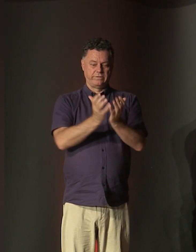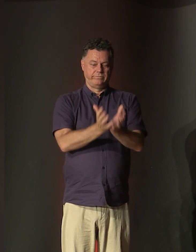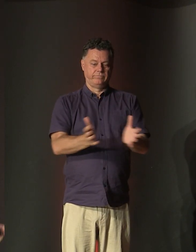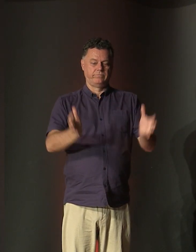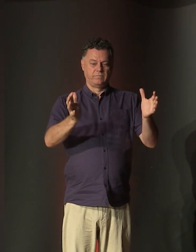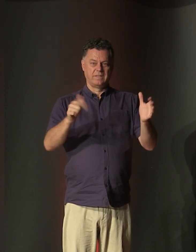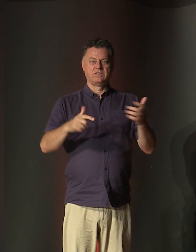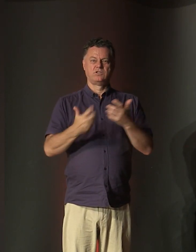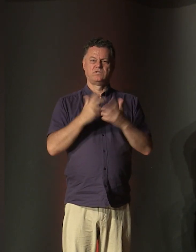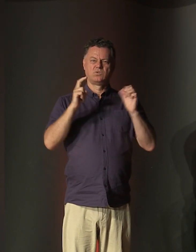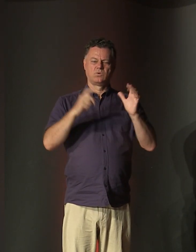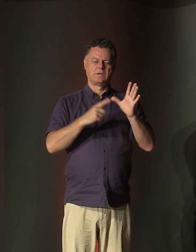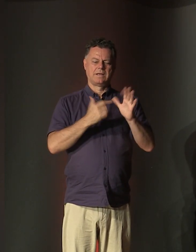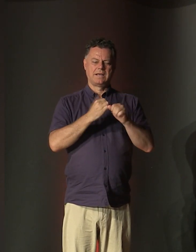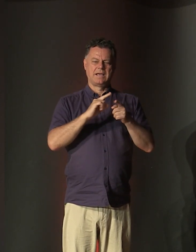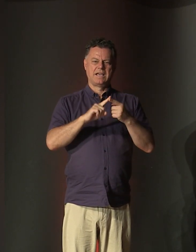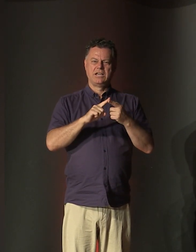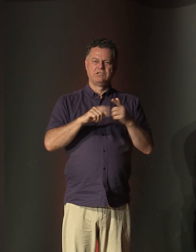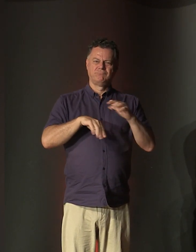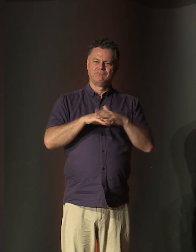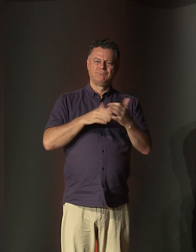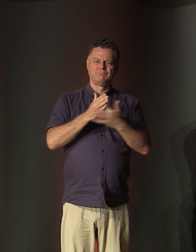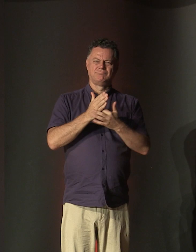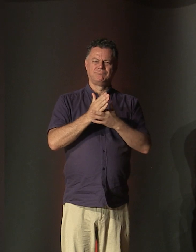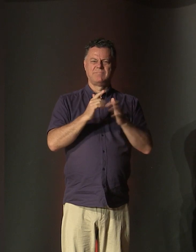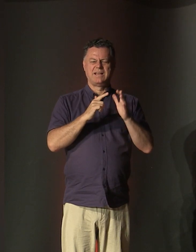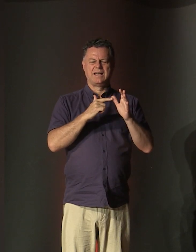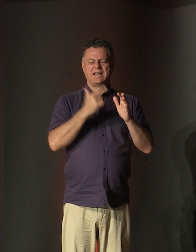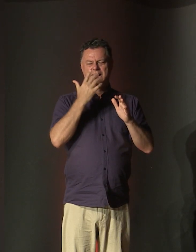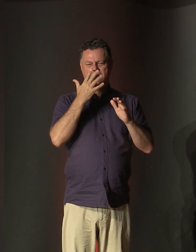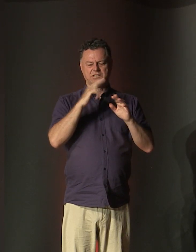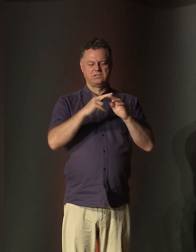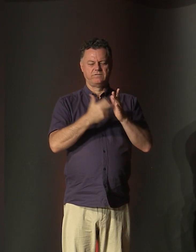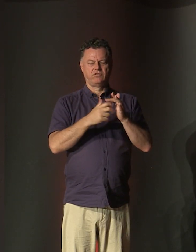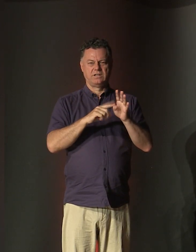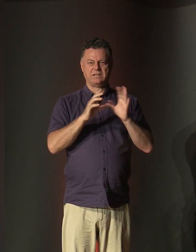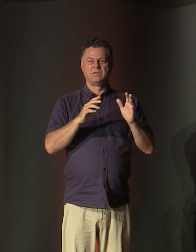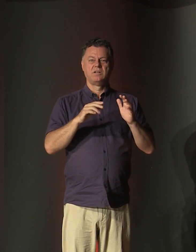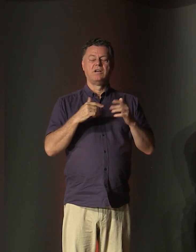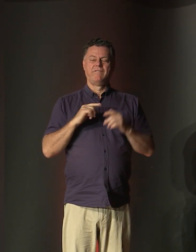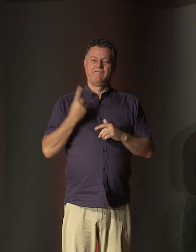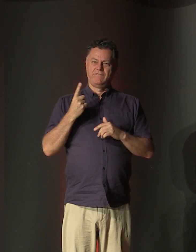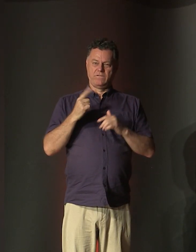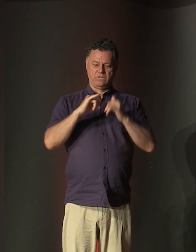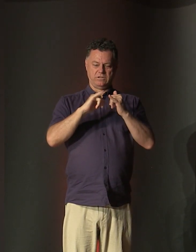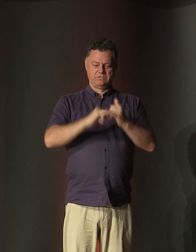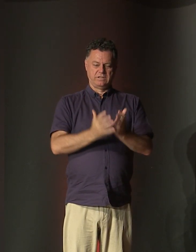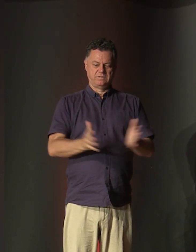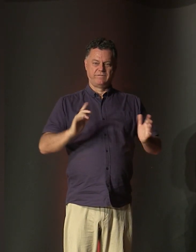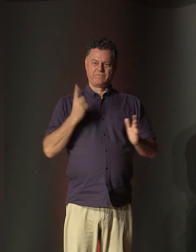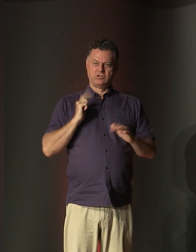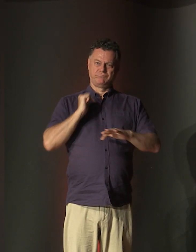It joined a worldwide group of over 85 universities that are united